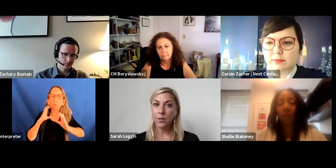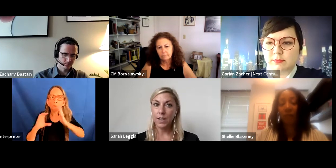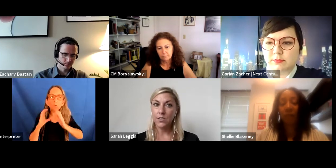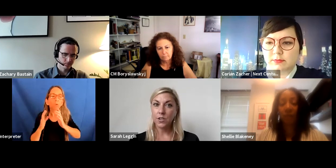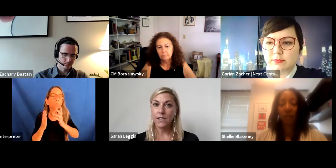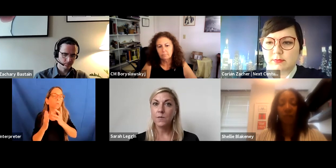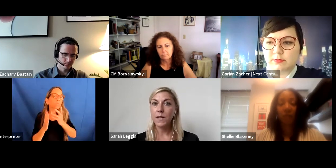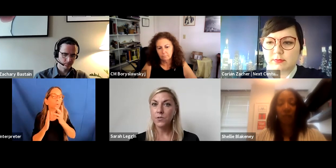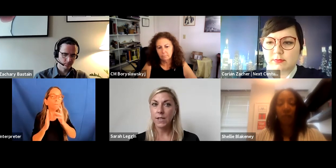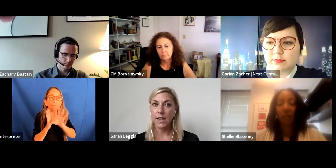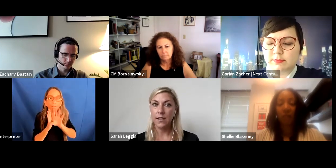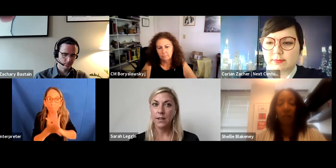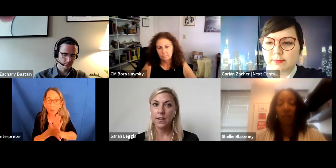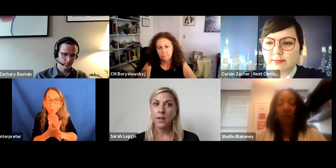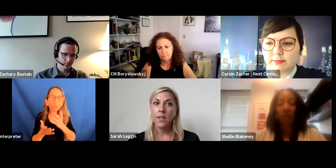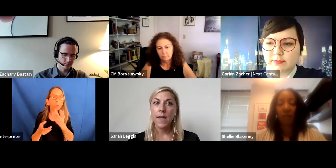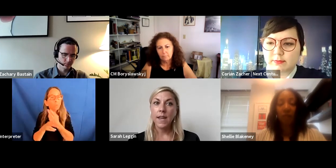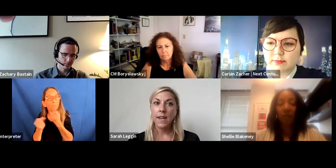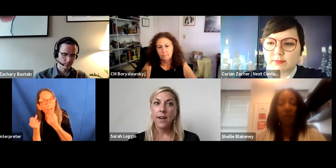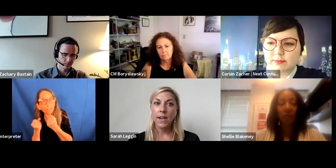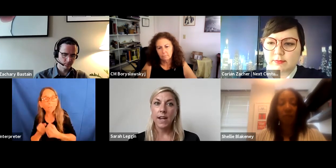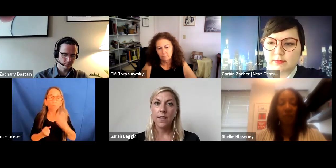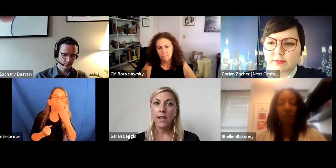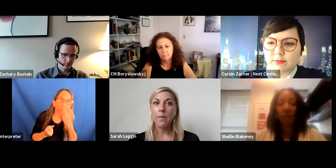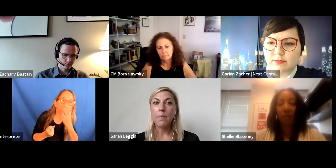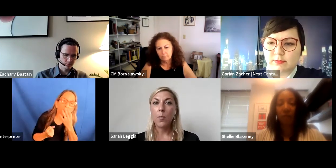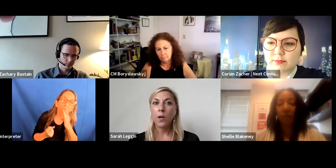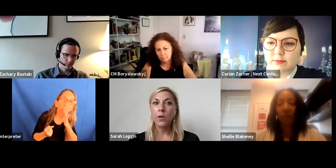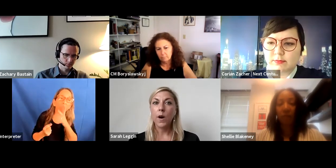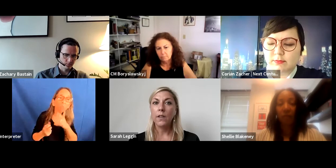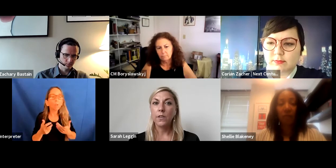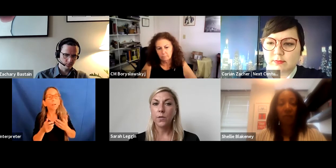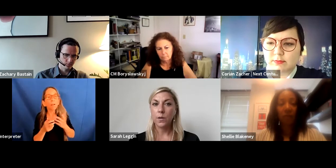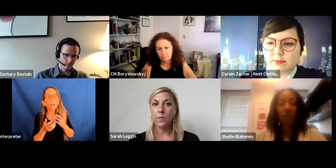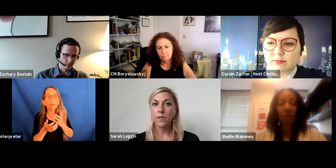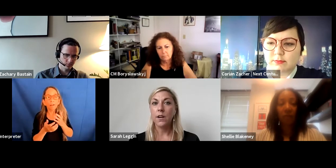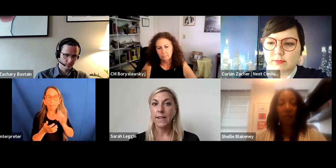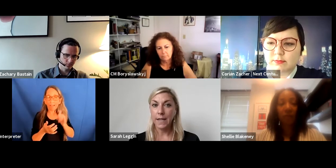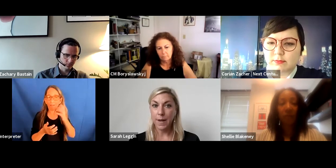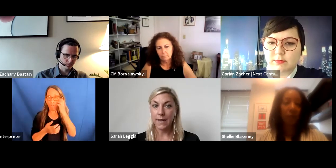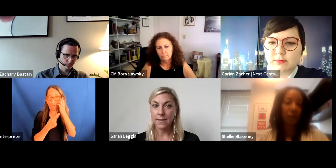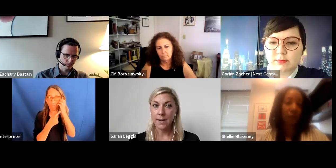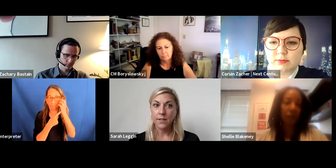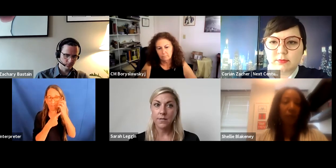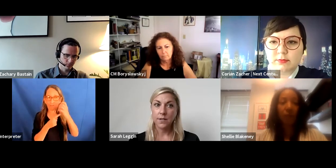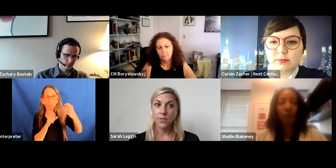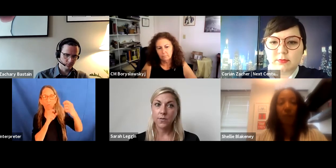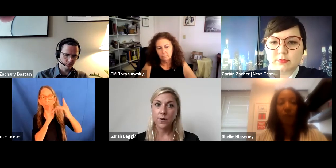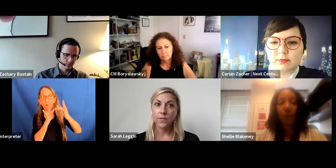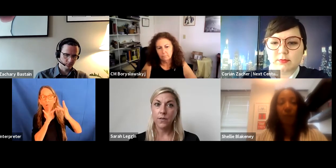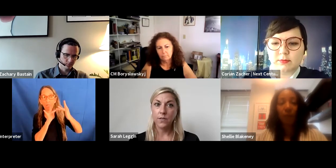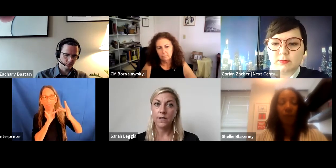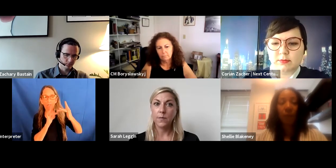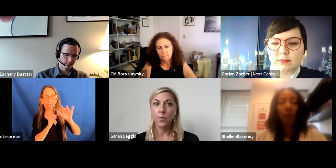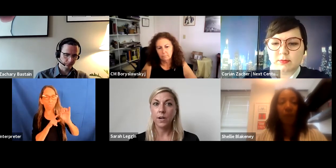sign language and speech reading, they can navigate the mobile and wireless forums GARI database to search